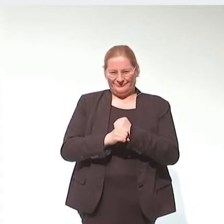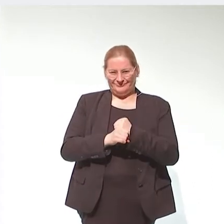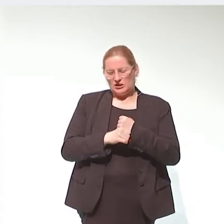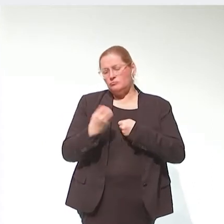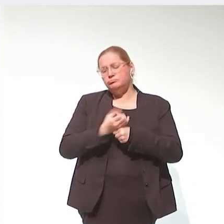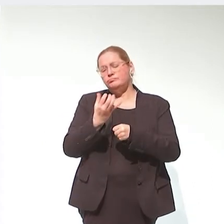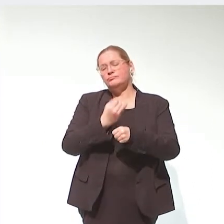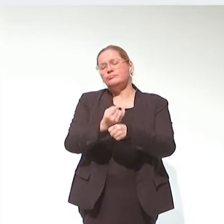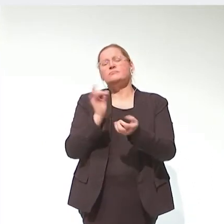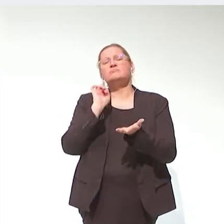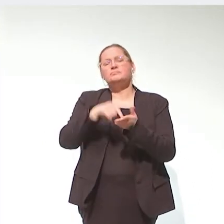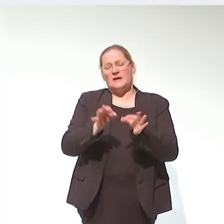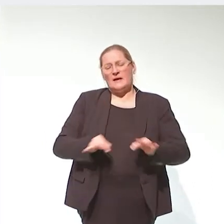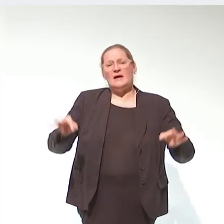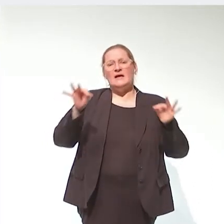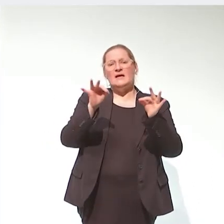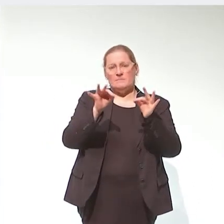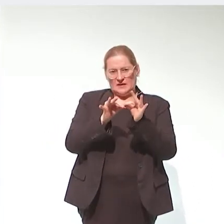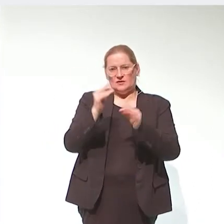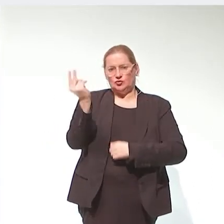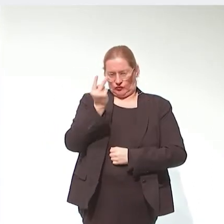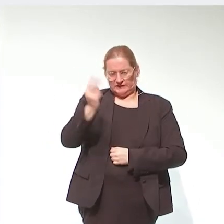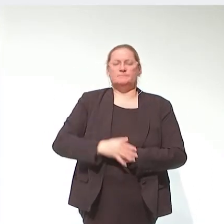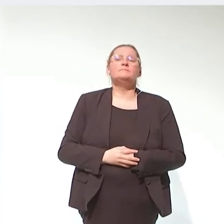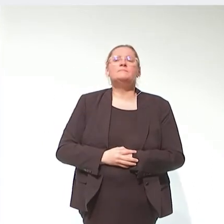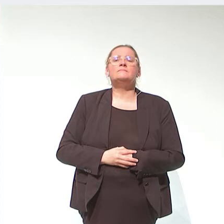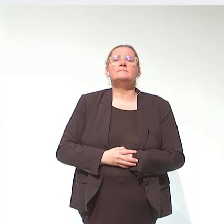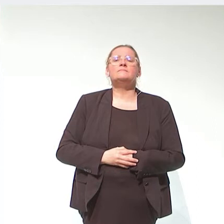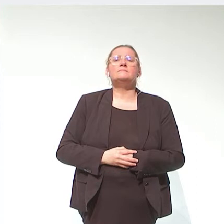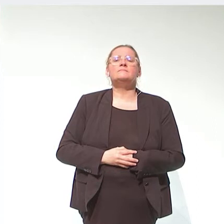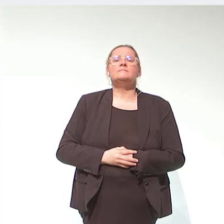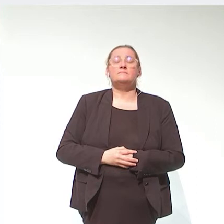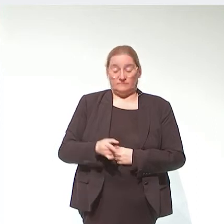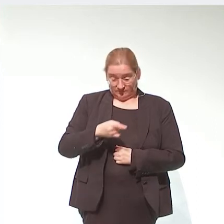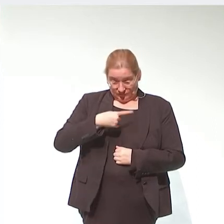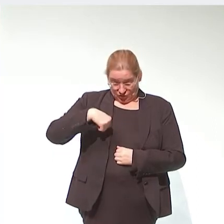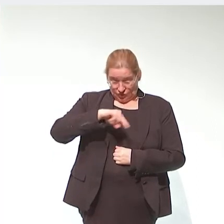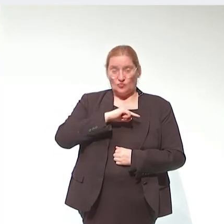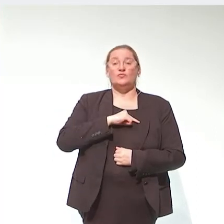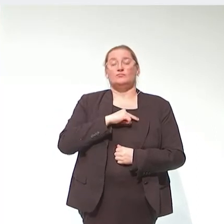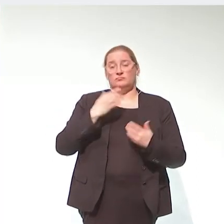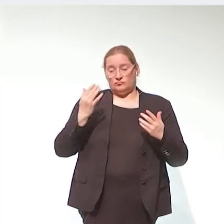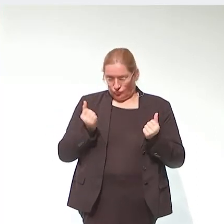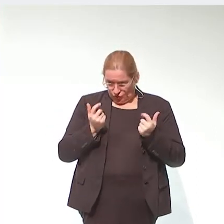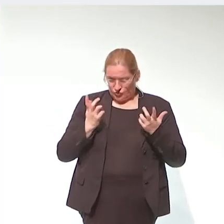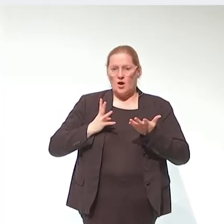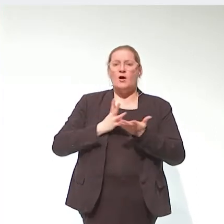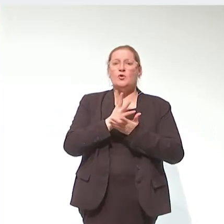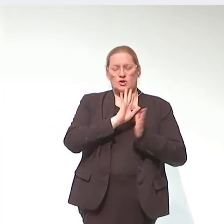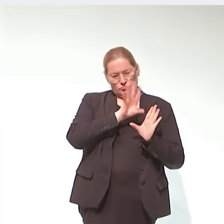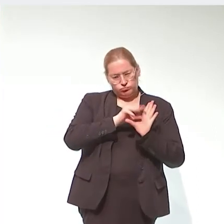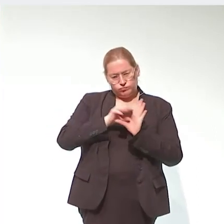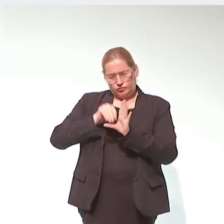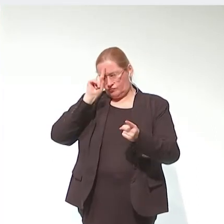we have prepared several projects for the purpose of achieving accessibility